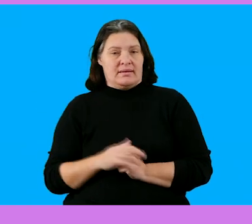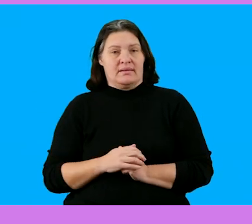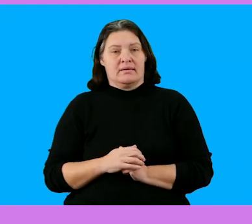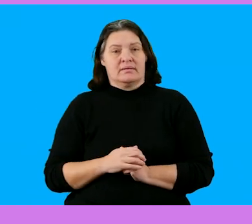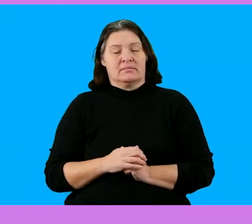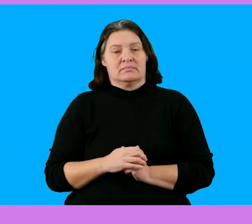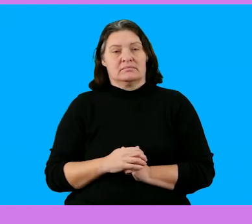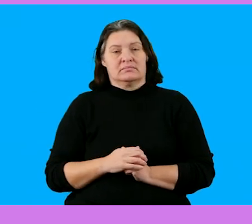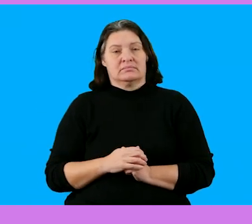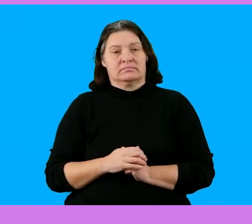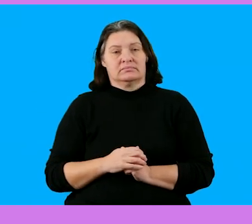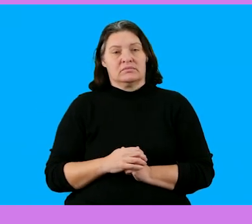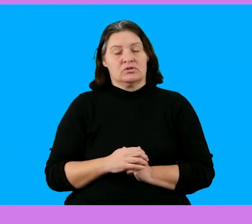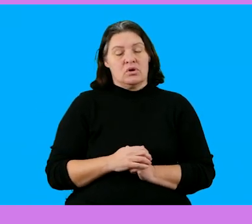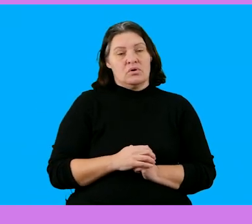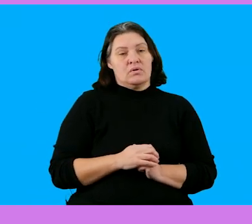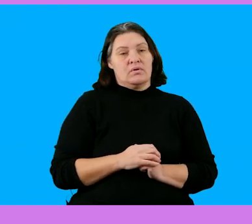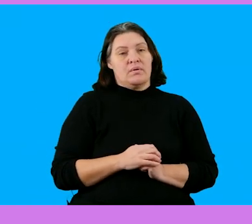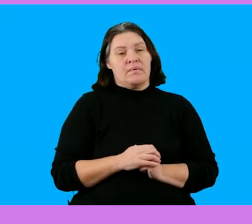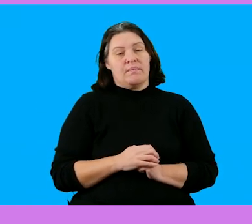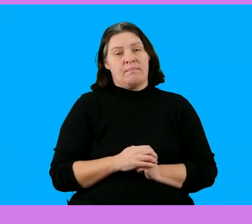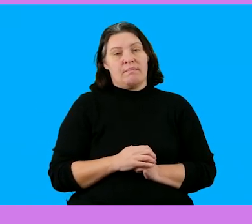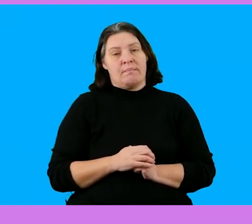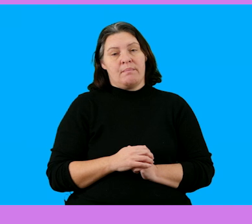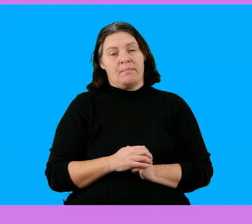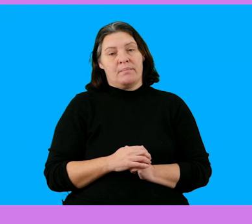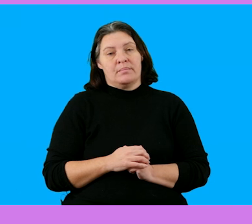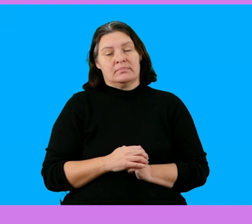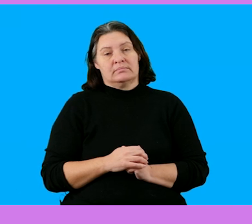All right, so that will be 3 million